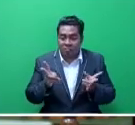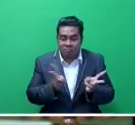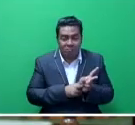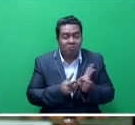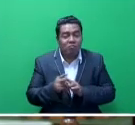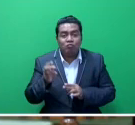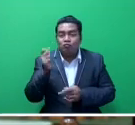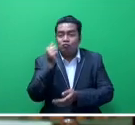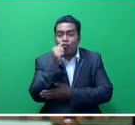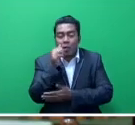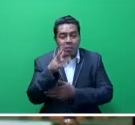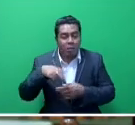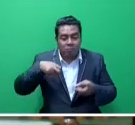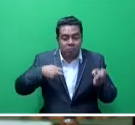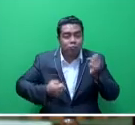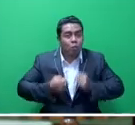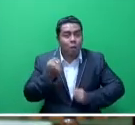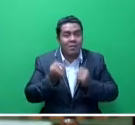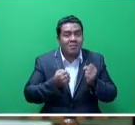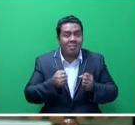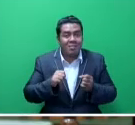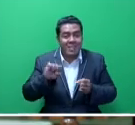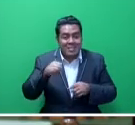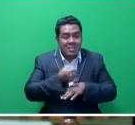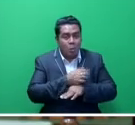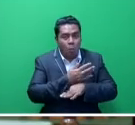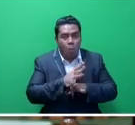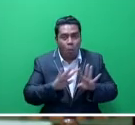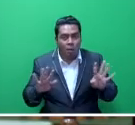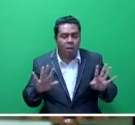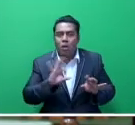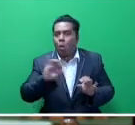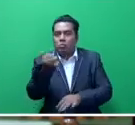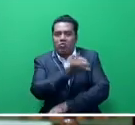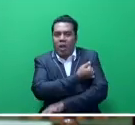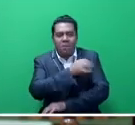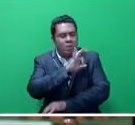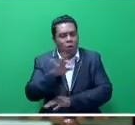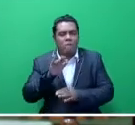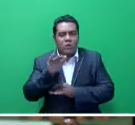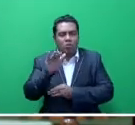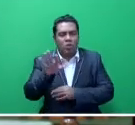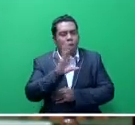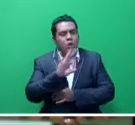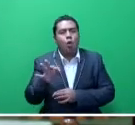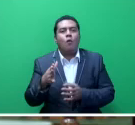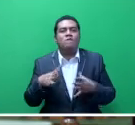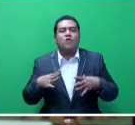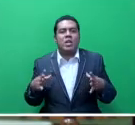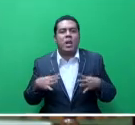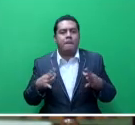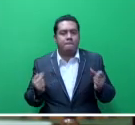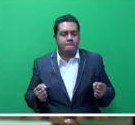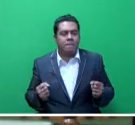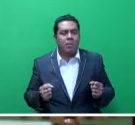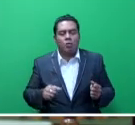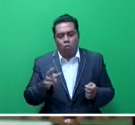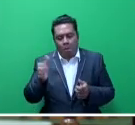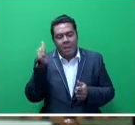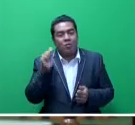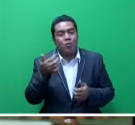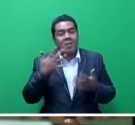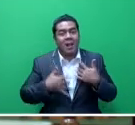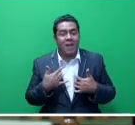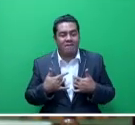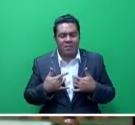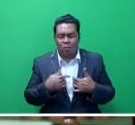unmasked runs along the seawall. No jabs, no future, and no freedom to return to the lives we all miss